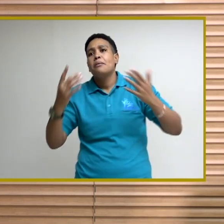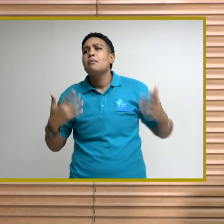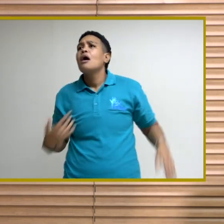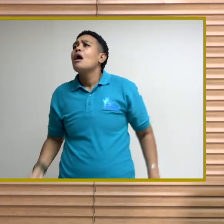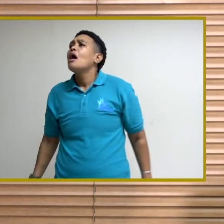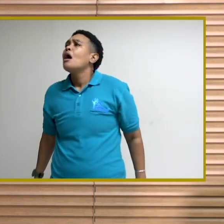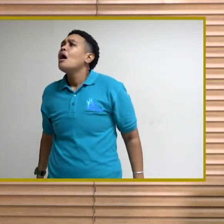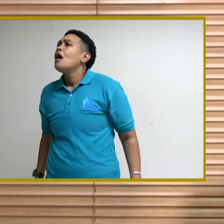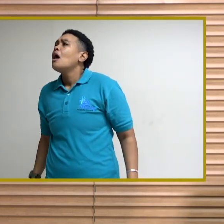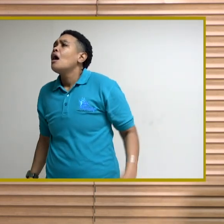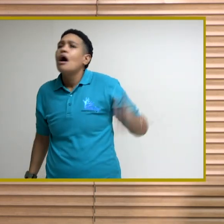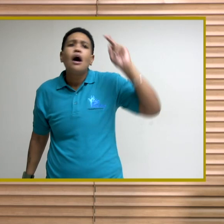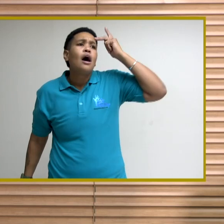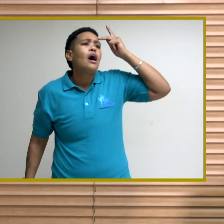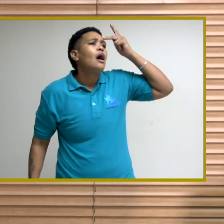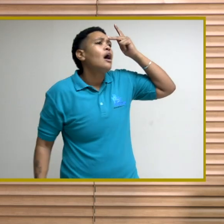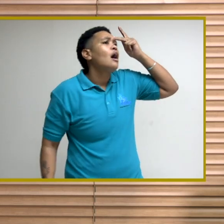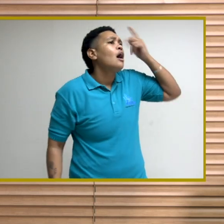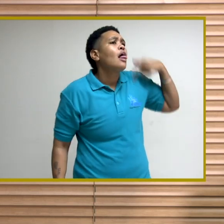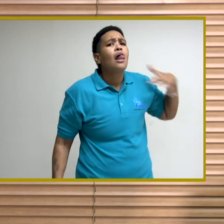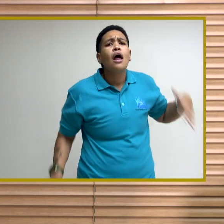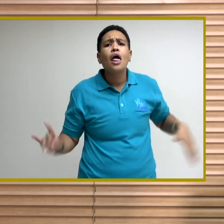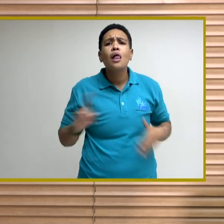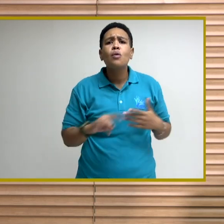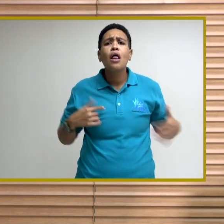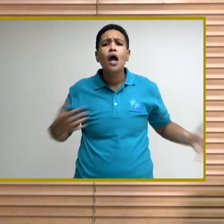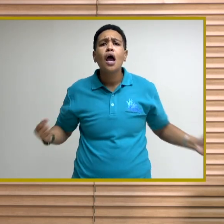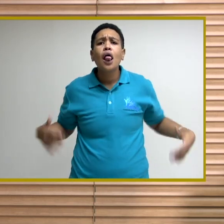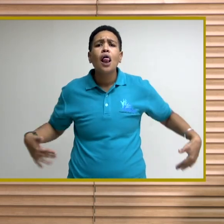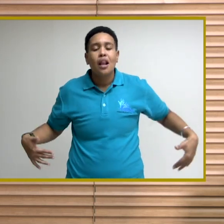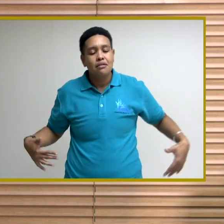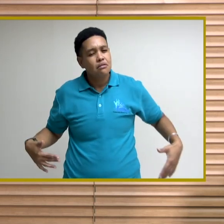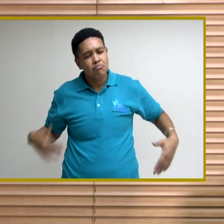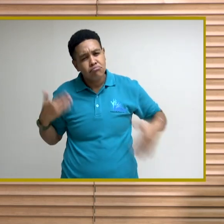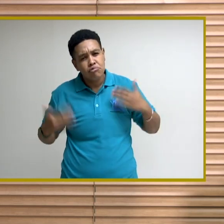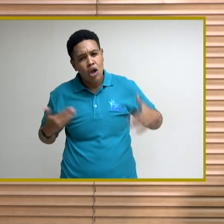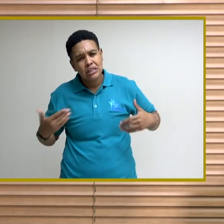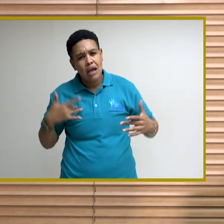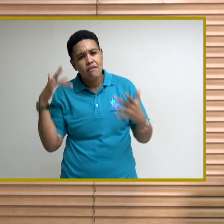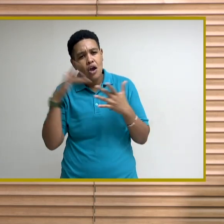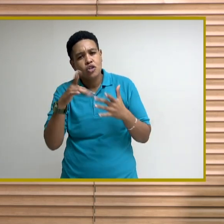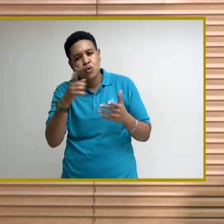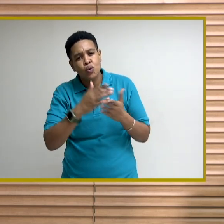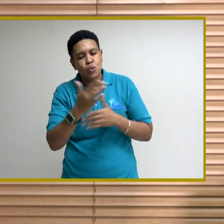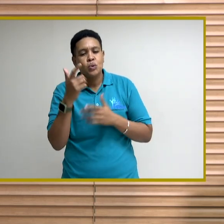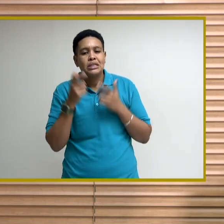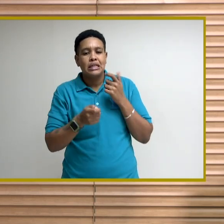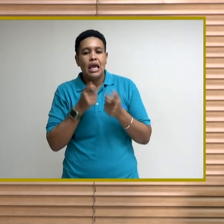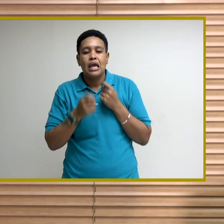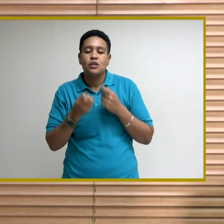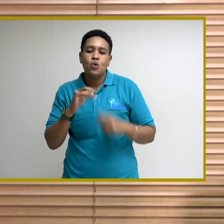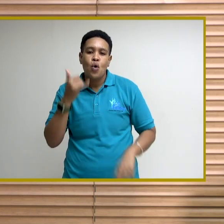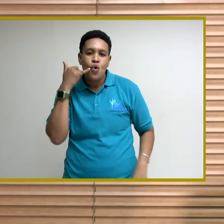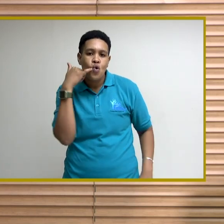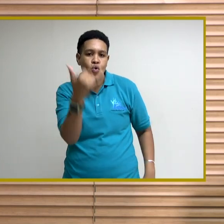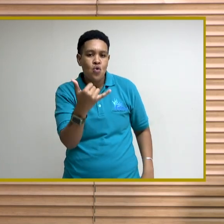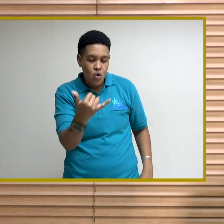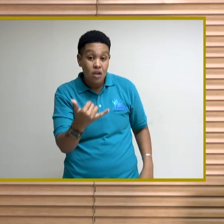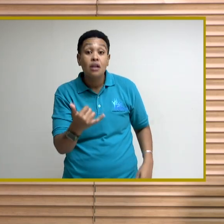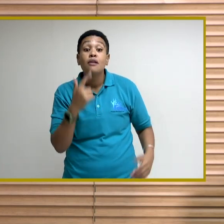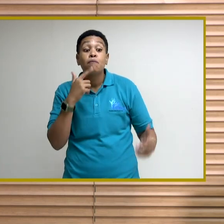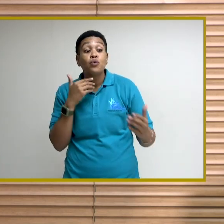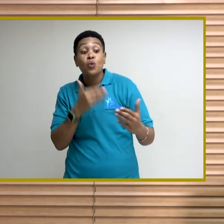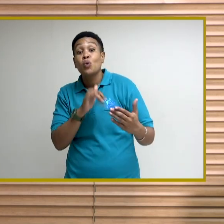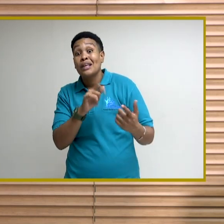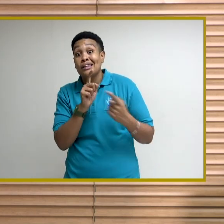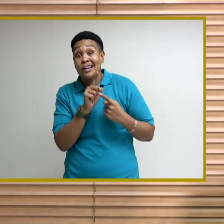day. But there is a process to make contact with you through text messaging or calls close to